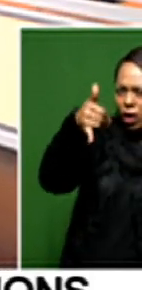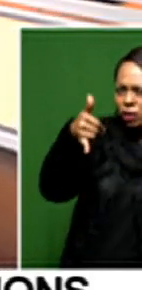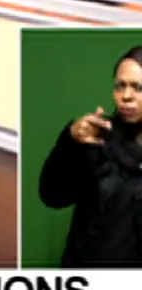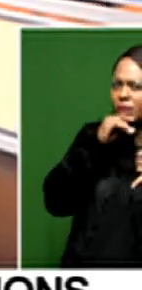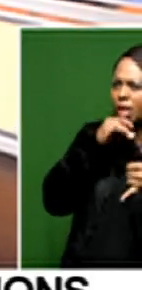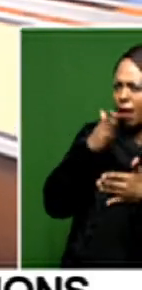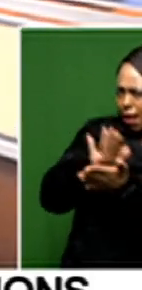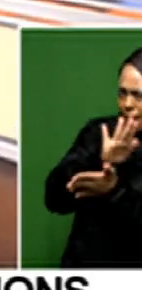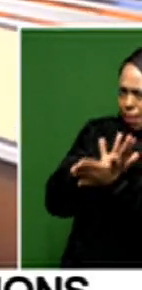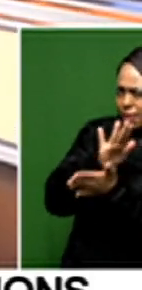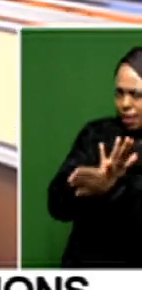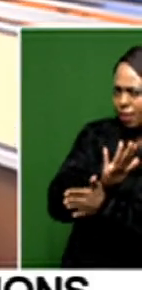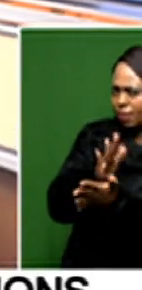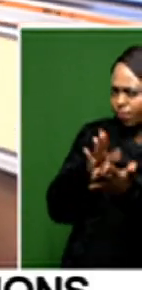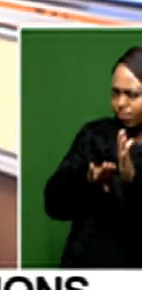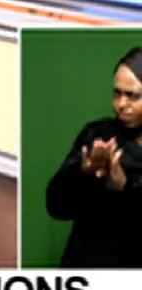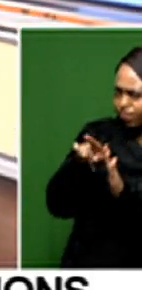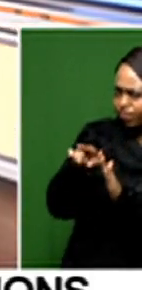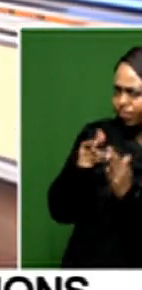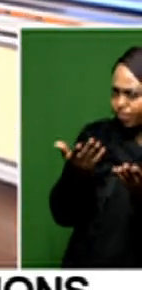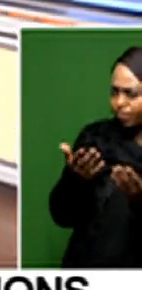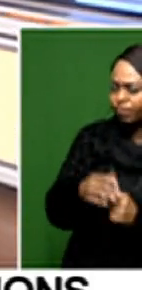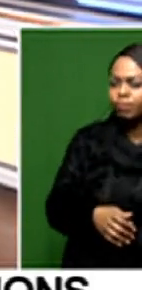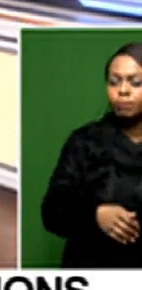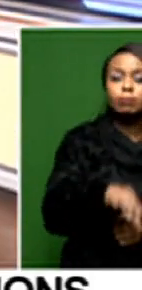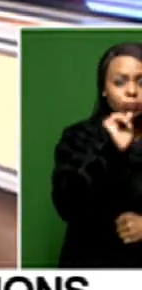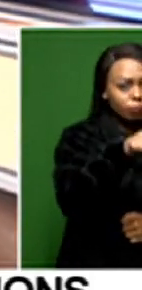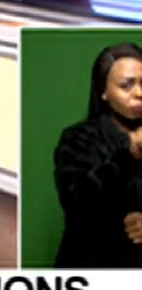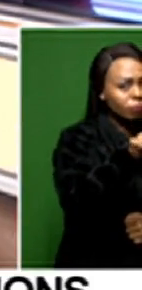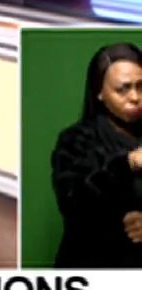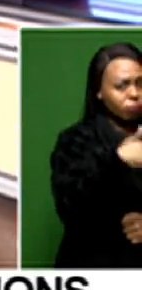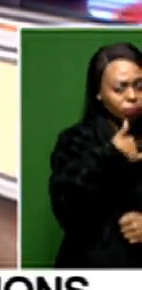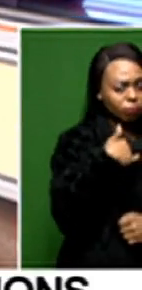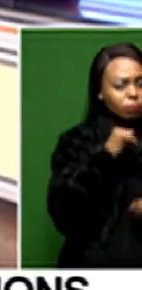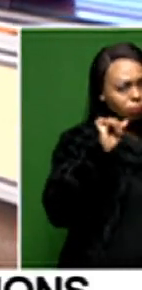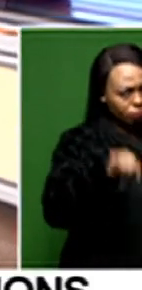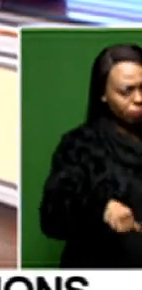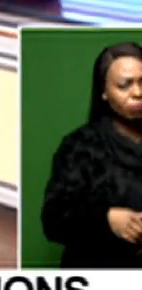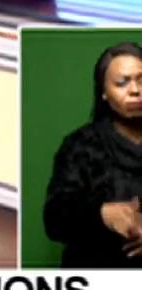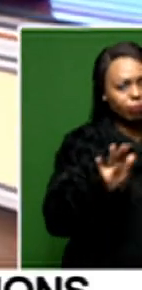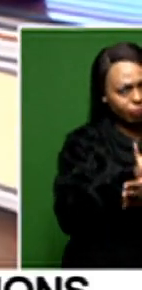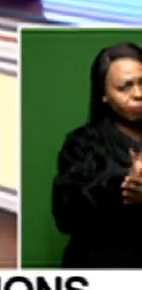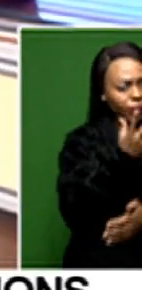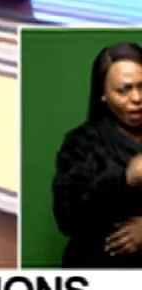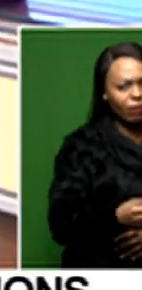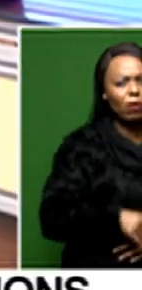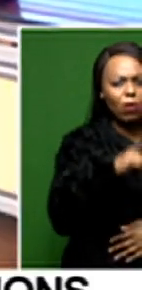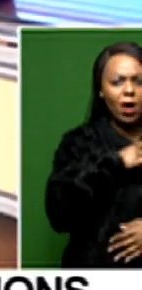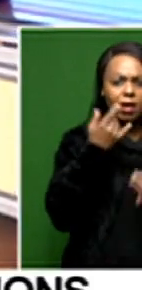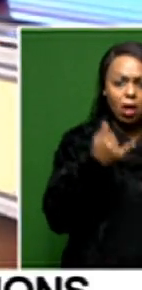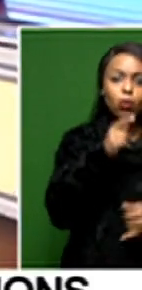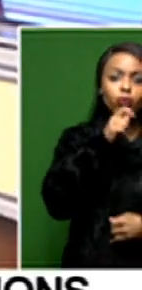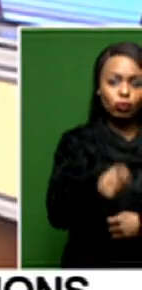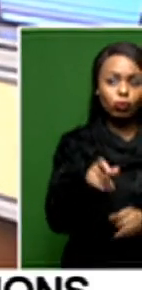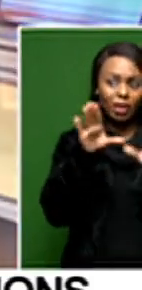direction that these awards are taking, Winnie? I am actually, if I'm looking at our industry, how it's